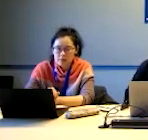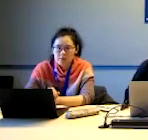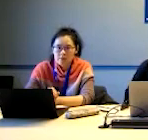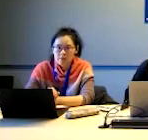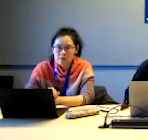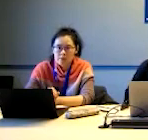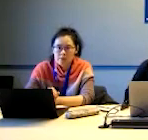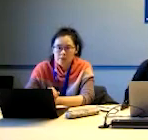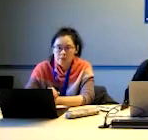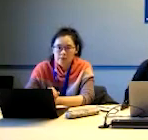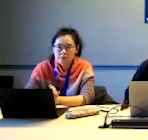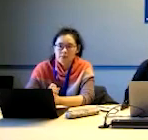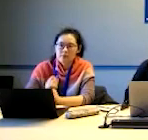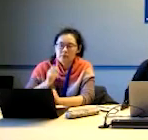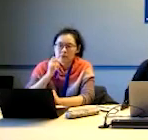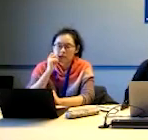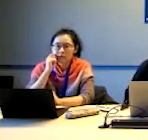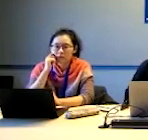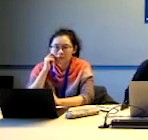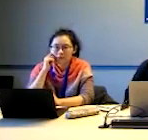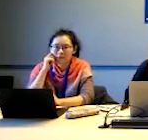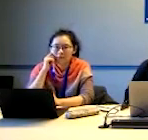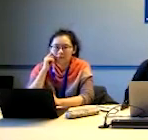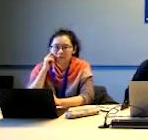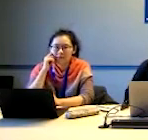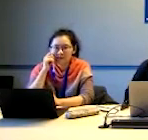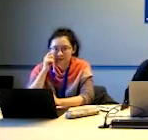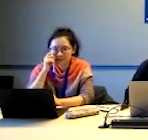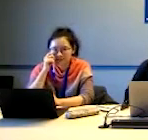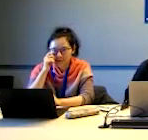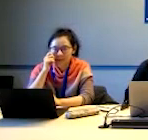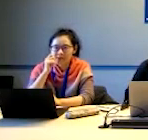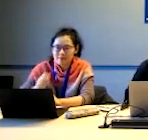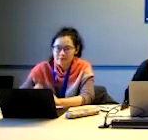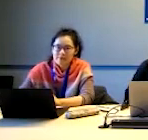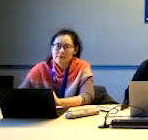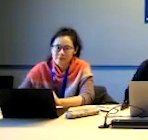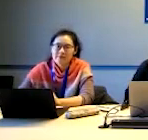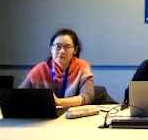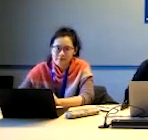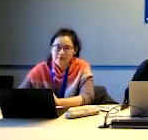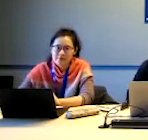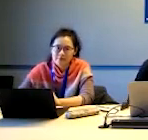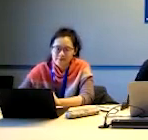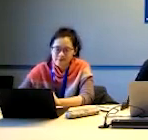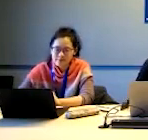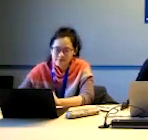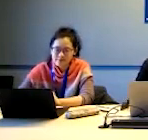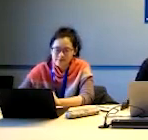so this process looks linear, but it's actually an iterative process. Slide